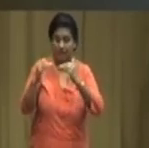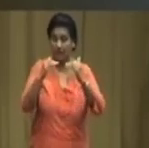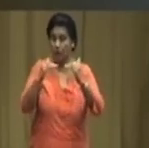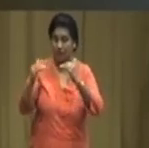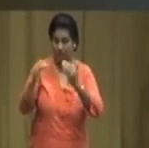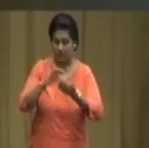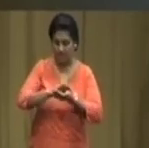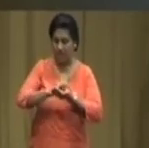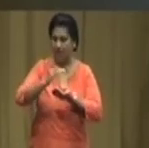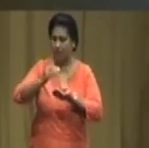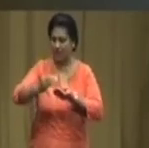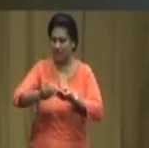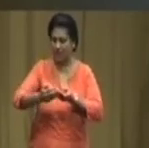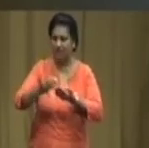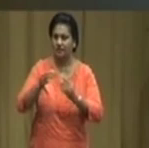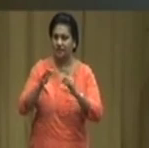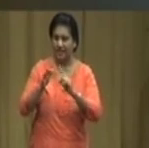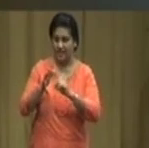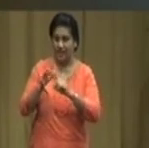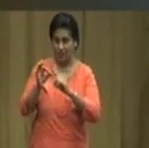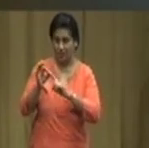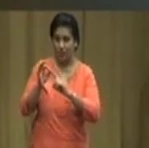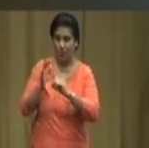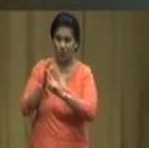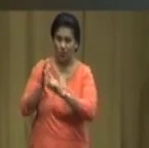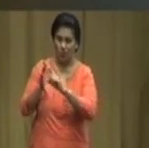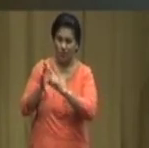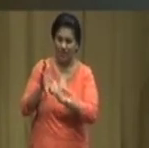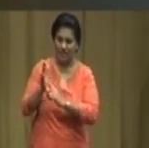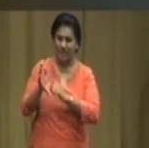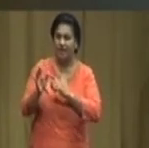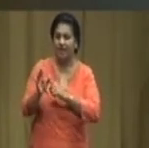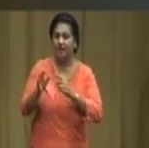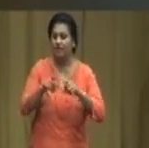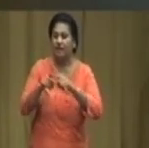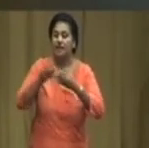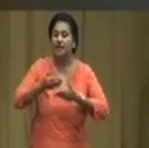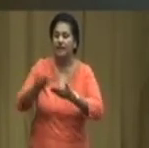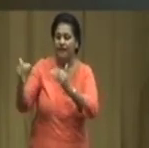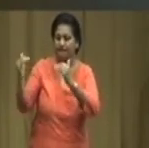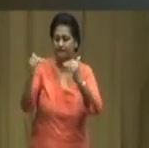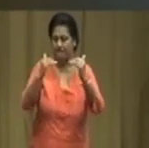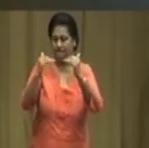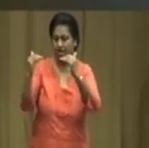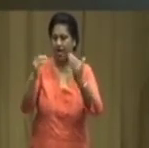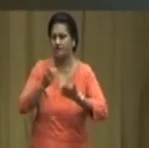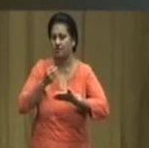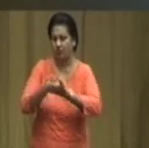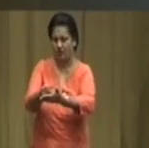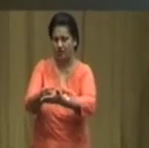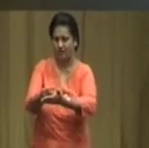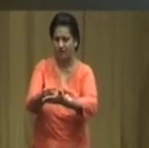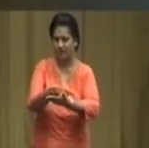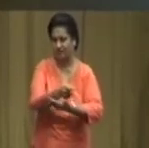that you made there as well. And you also made a really critical point, I think, around the notion that so much material is out